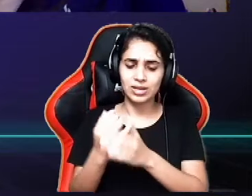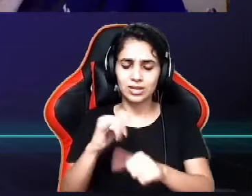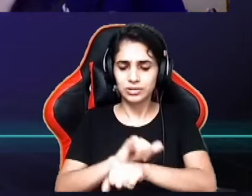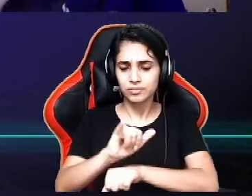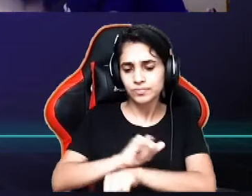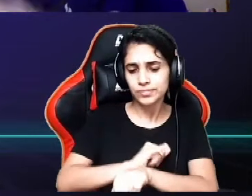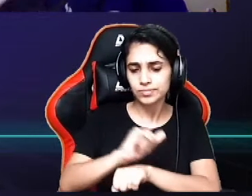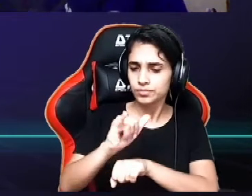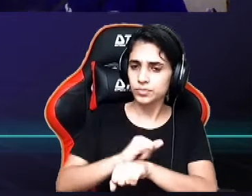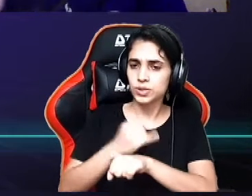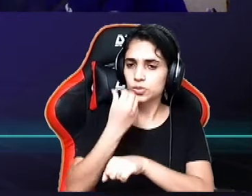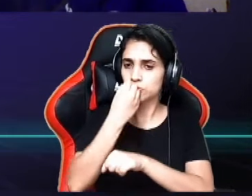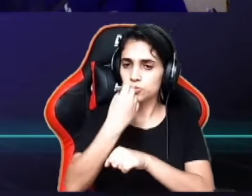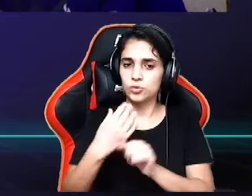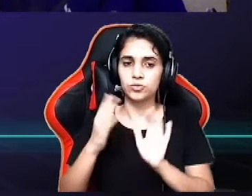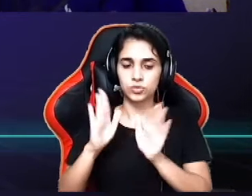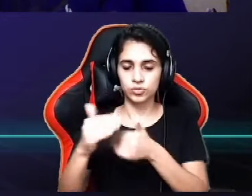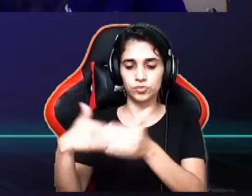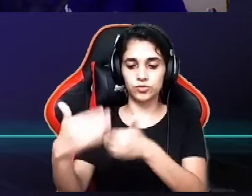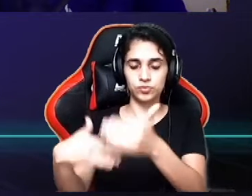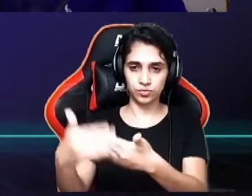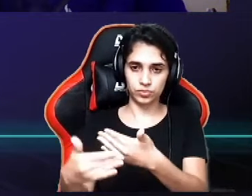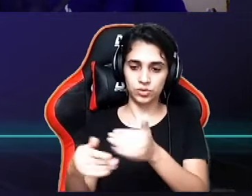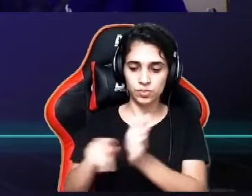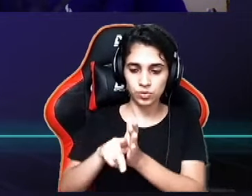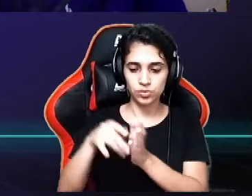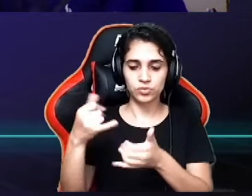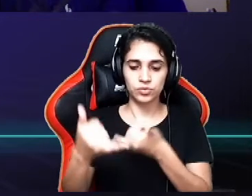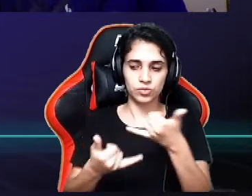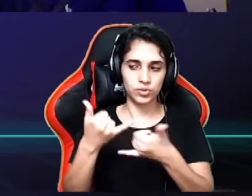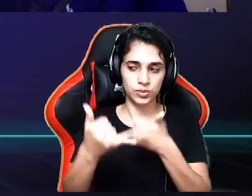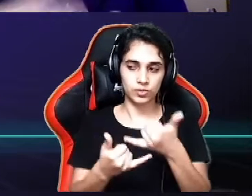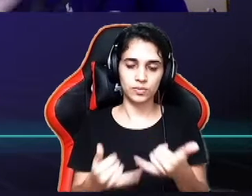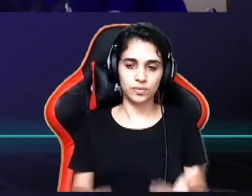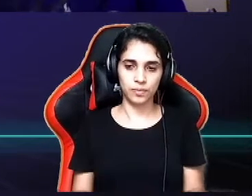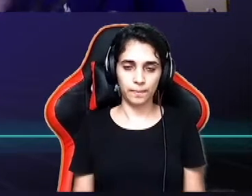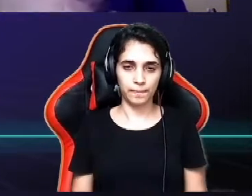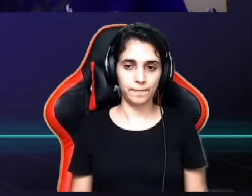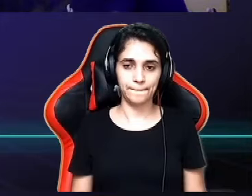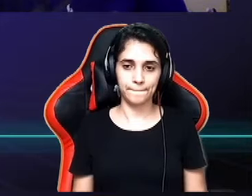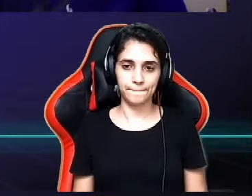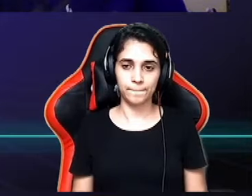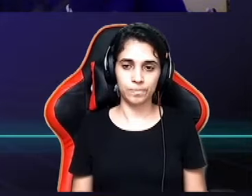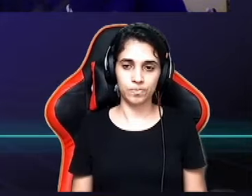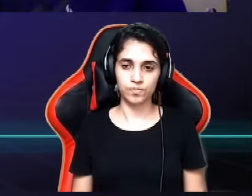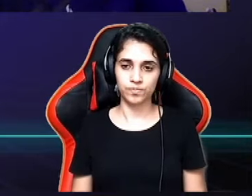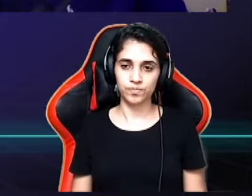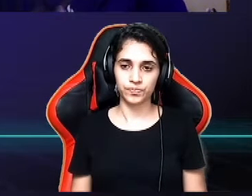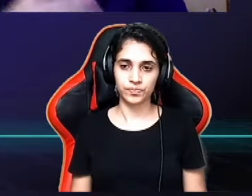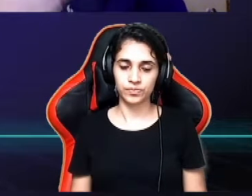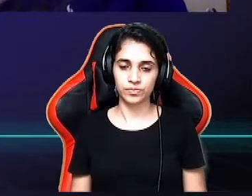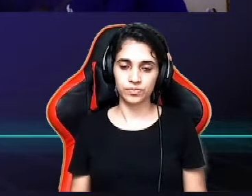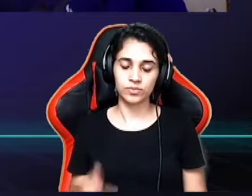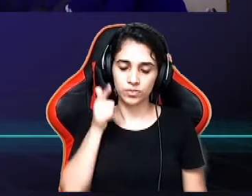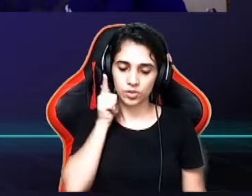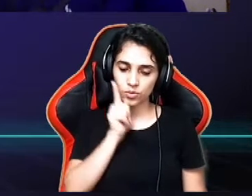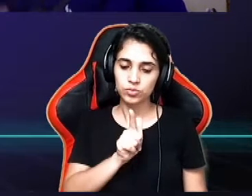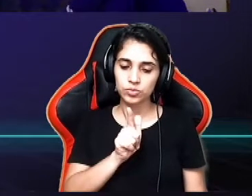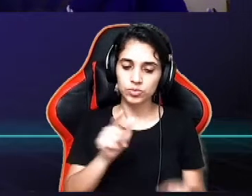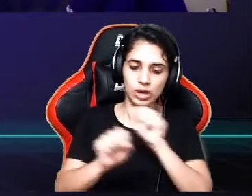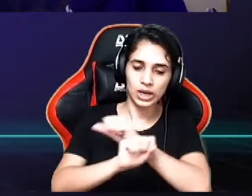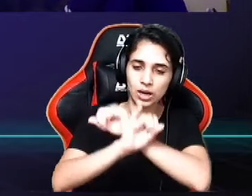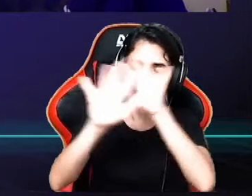we're creating interesting tools and mechanics right from the game's foundation, from its development. So for this all to